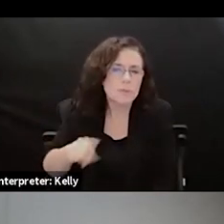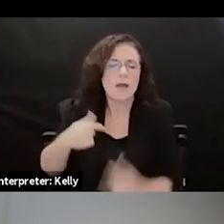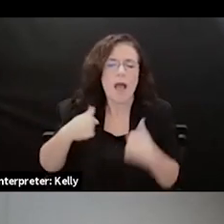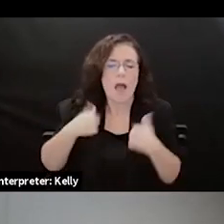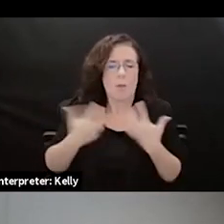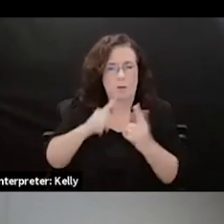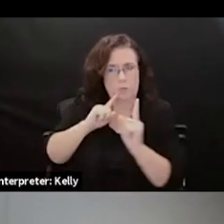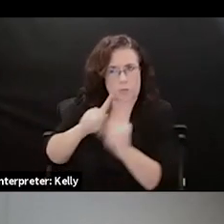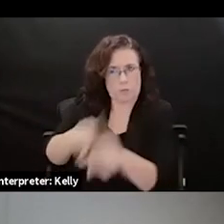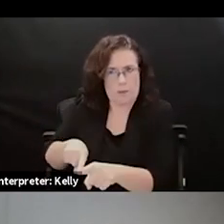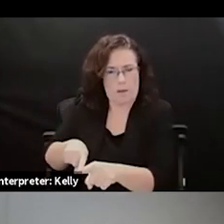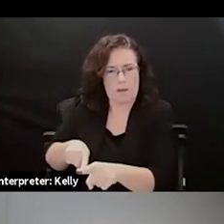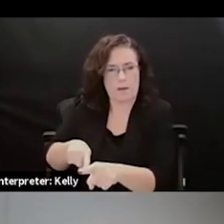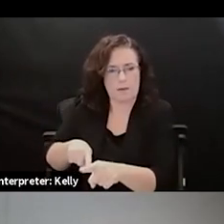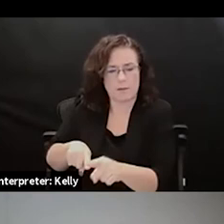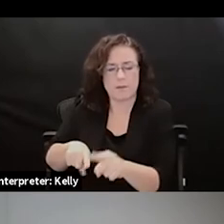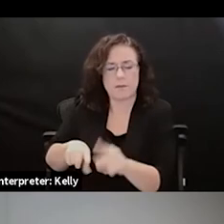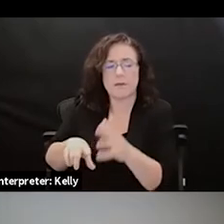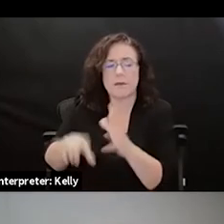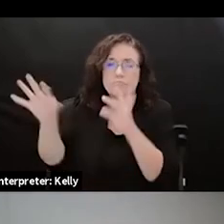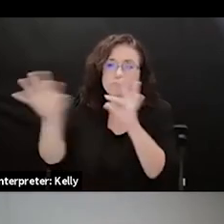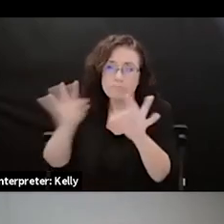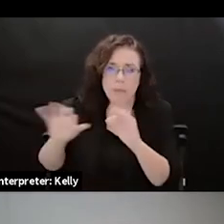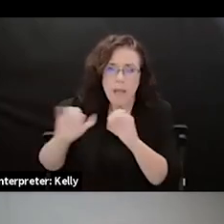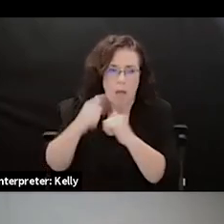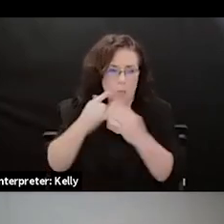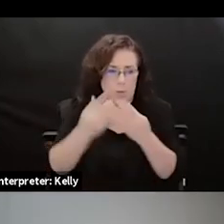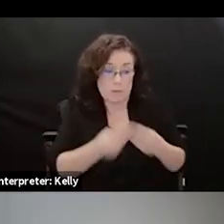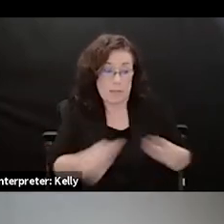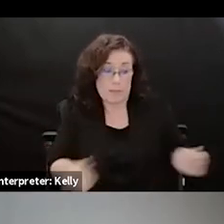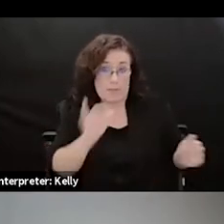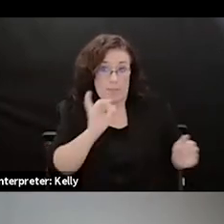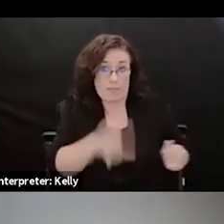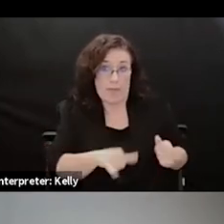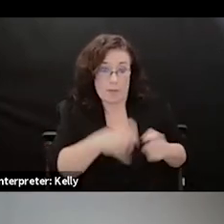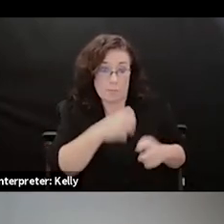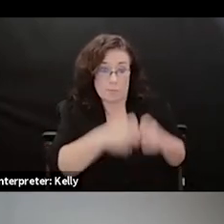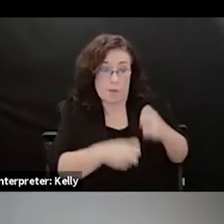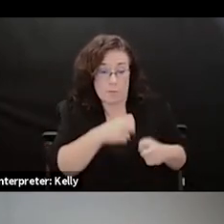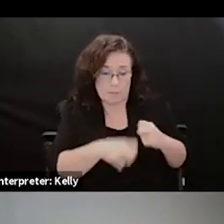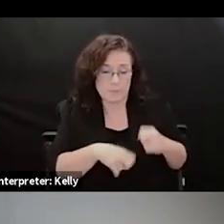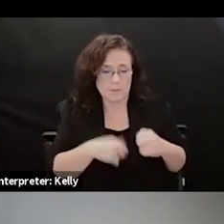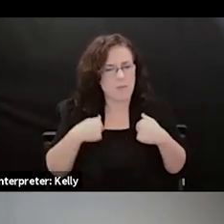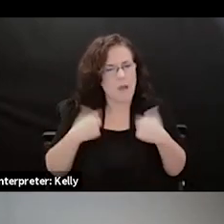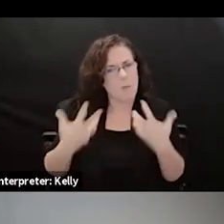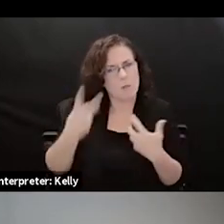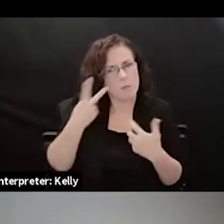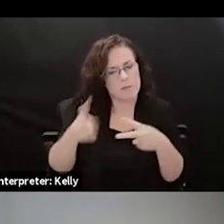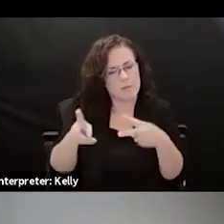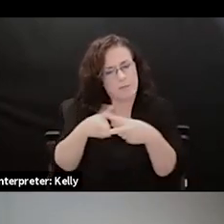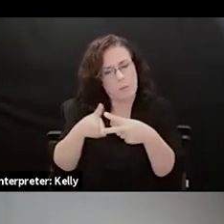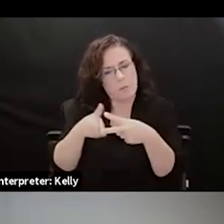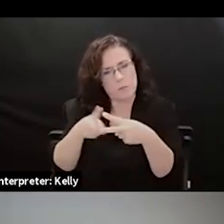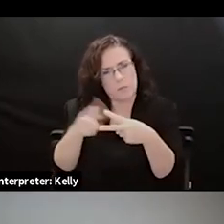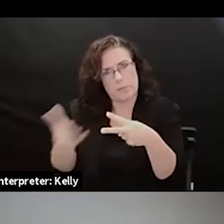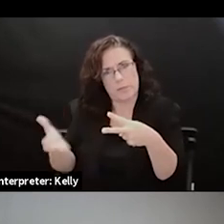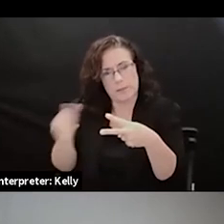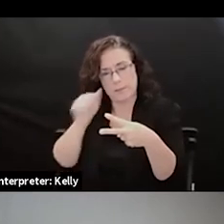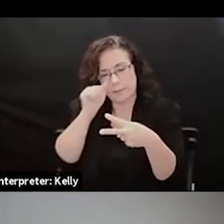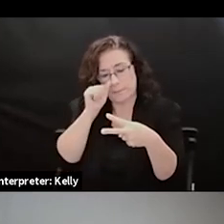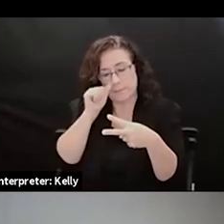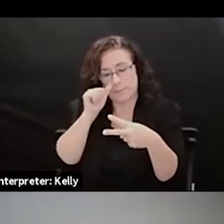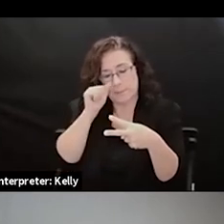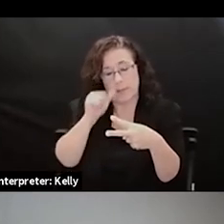that oversight uh so those are two things i like to see i would also like to see that we that the